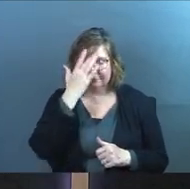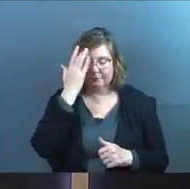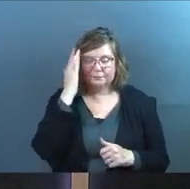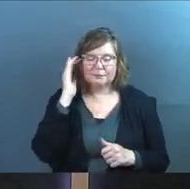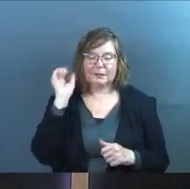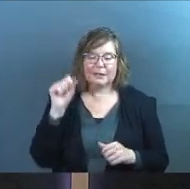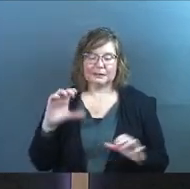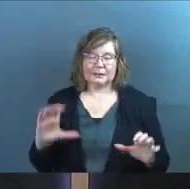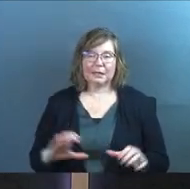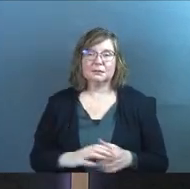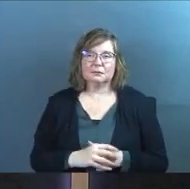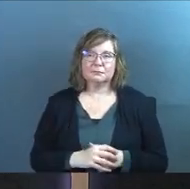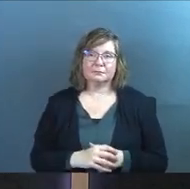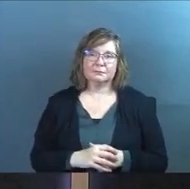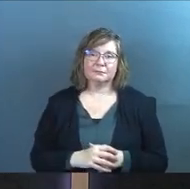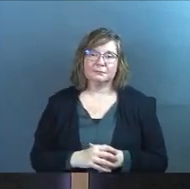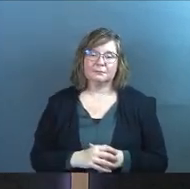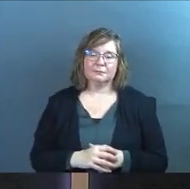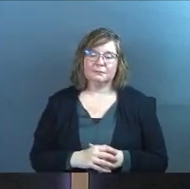Yes, he does.